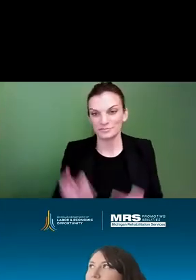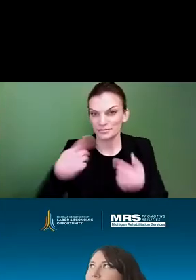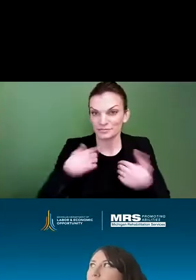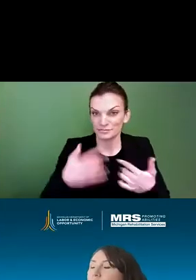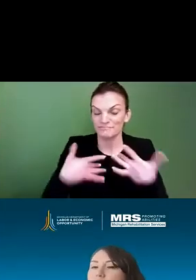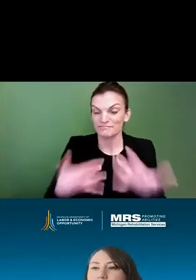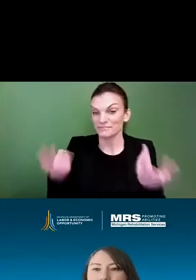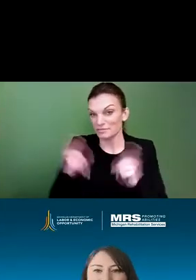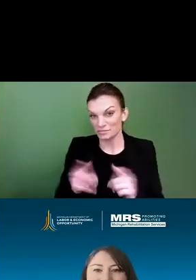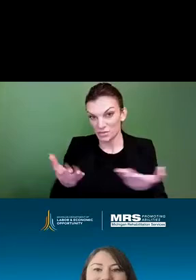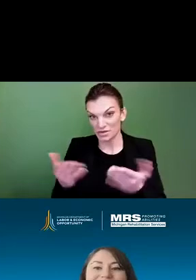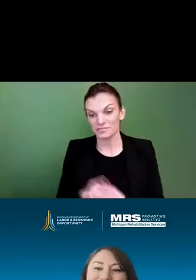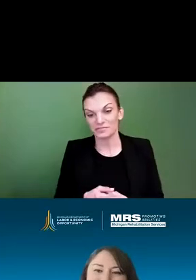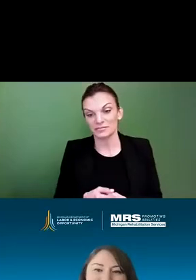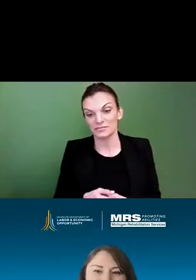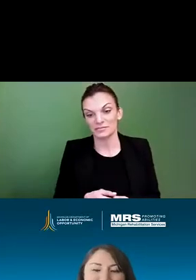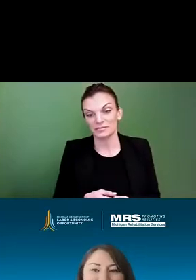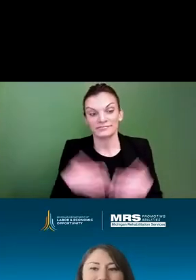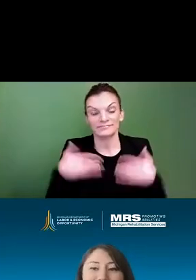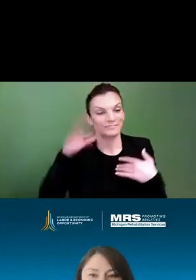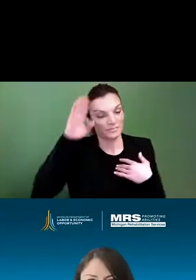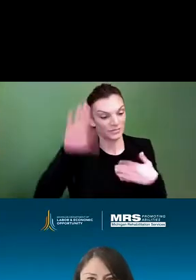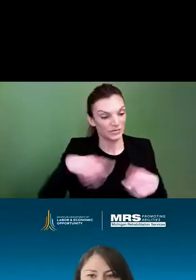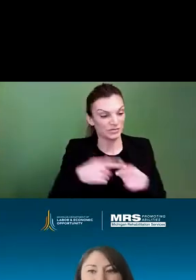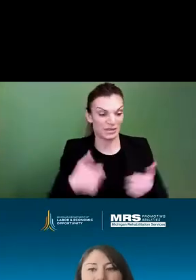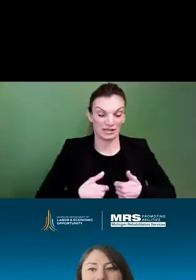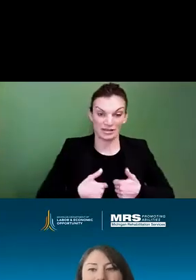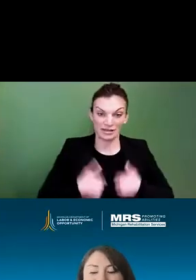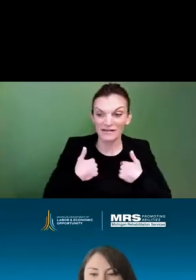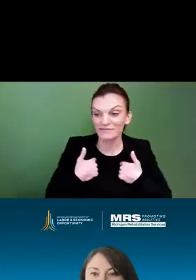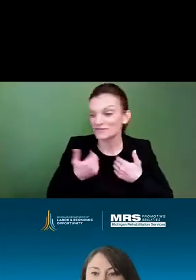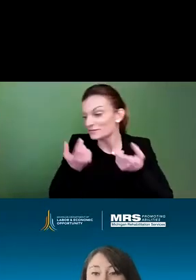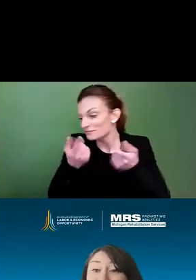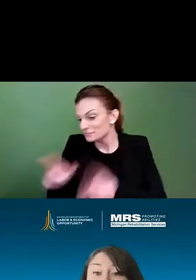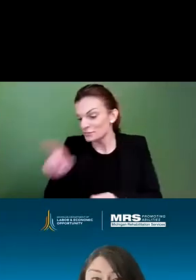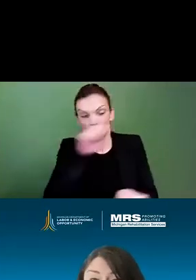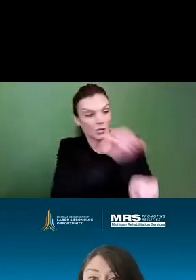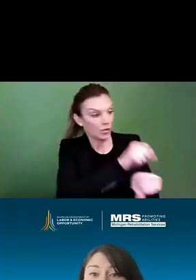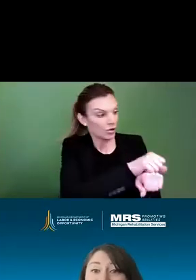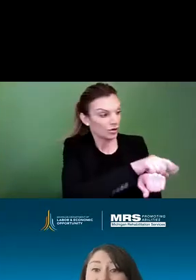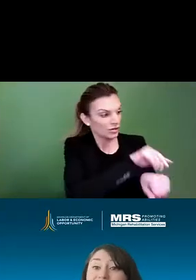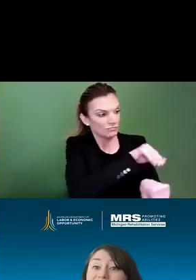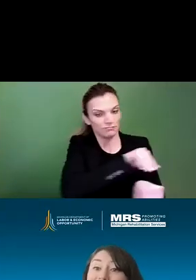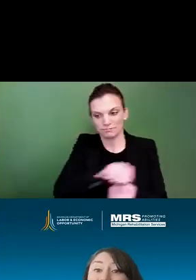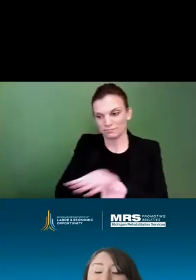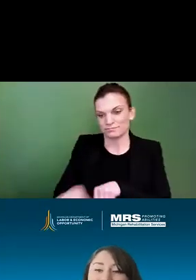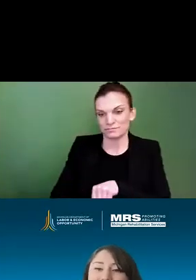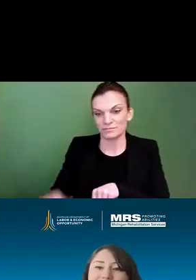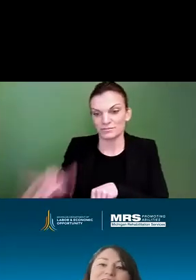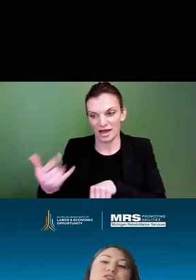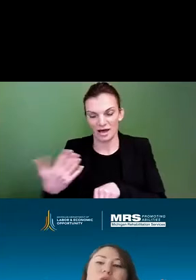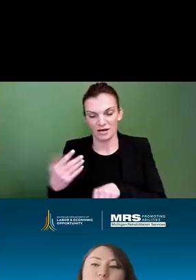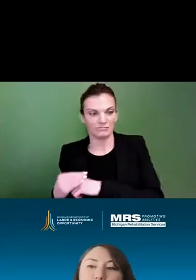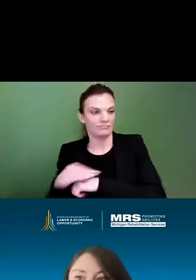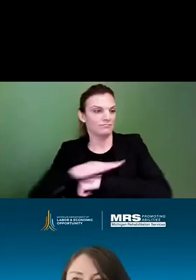often had work leak into our life. Now the tables have turned and life is